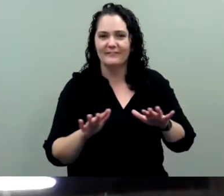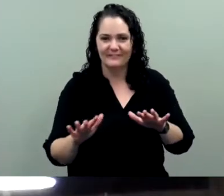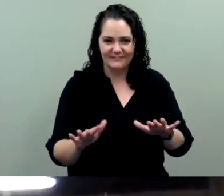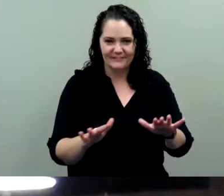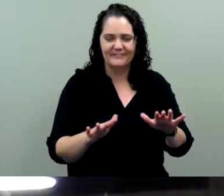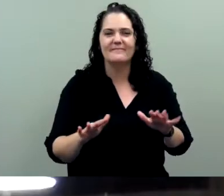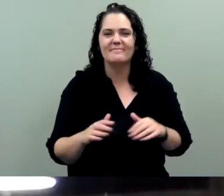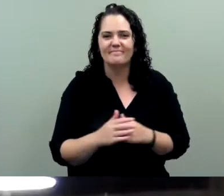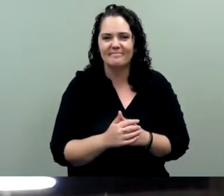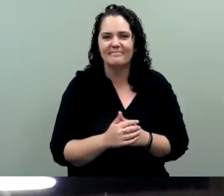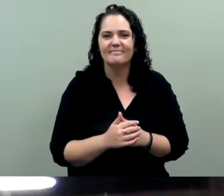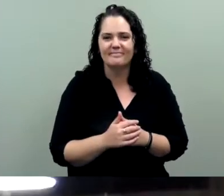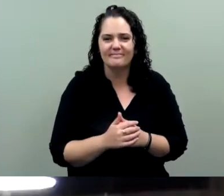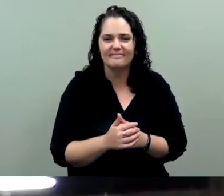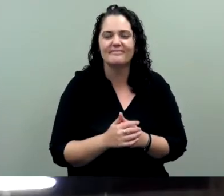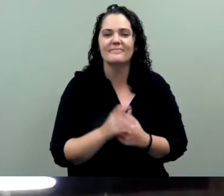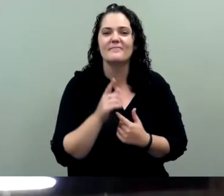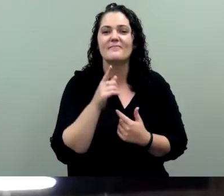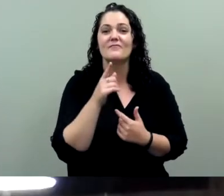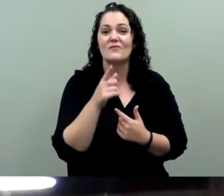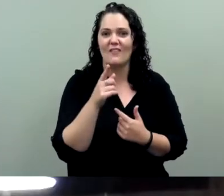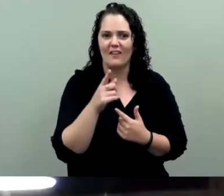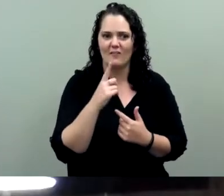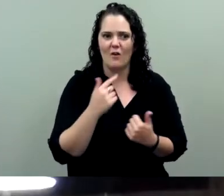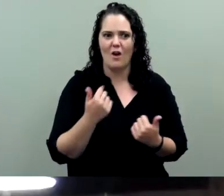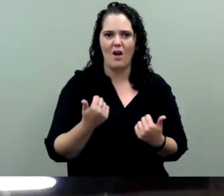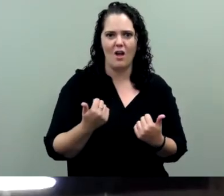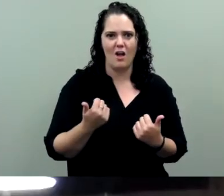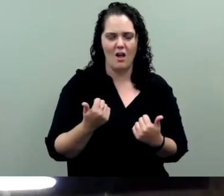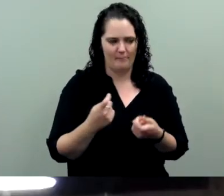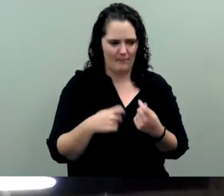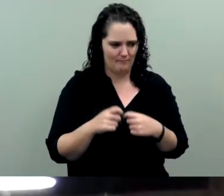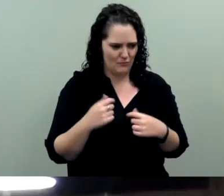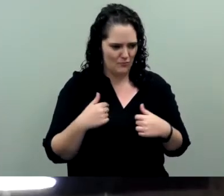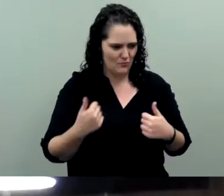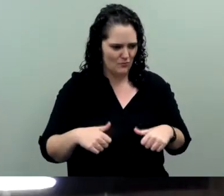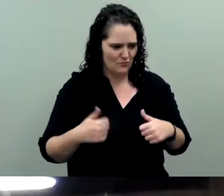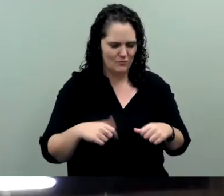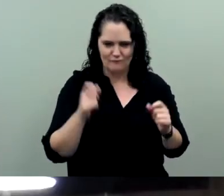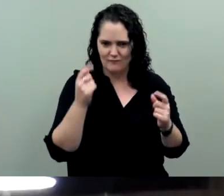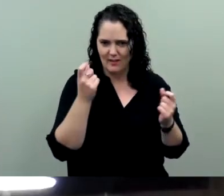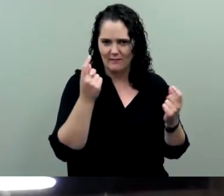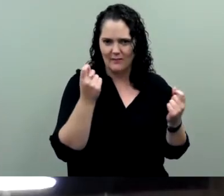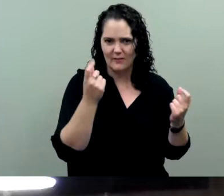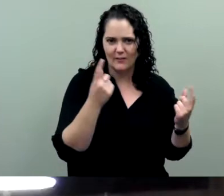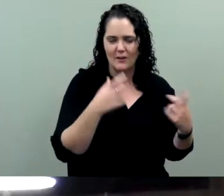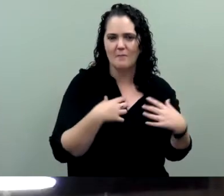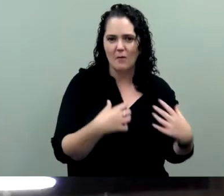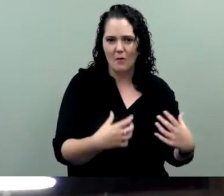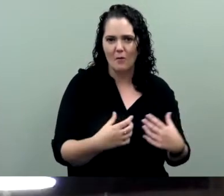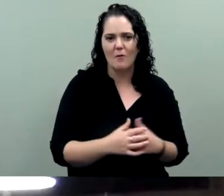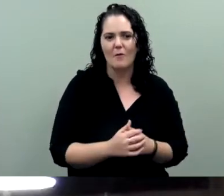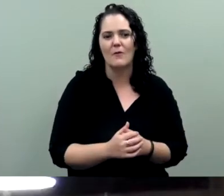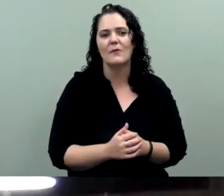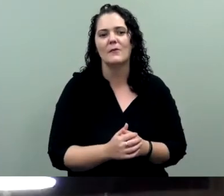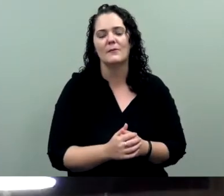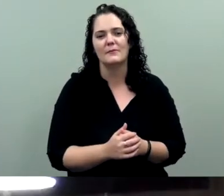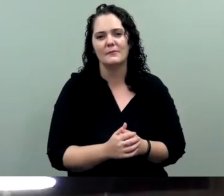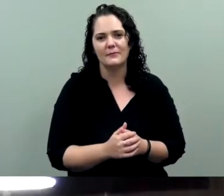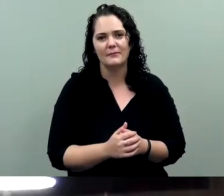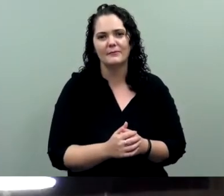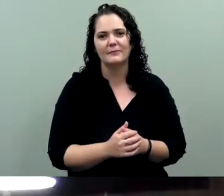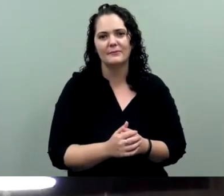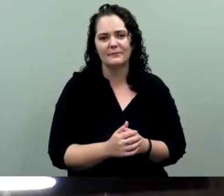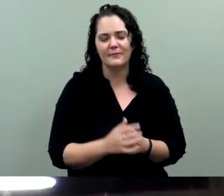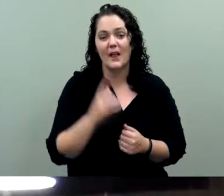the way that your body is moving and reacting to the paper. Now, I'm going to show you another artwork as we go into our first drawing, and we're